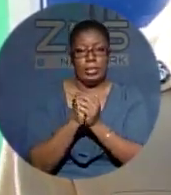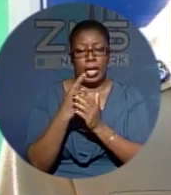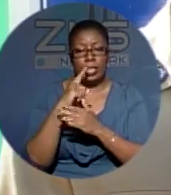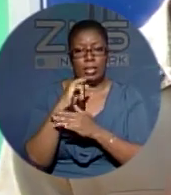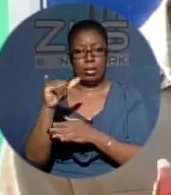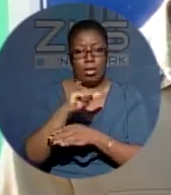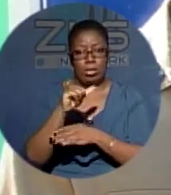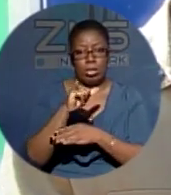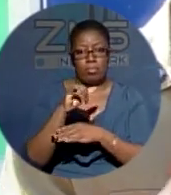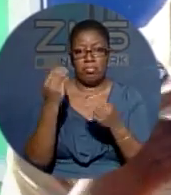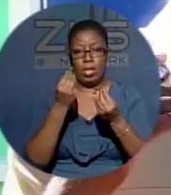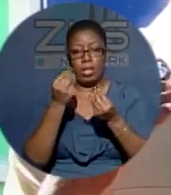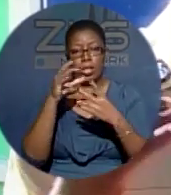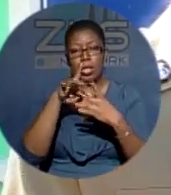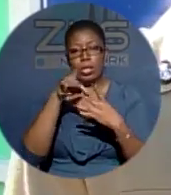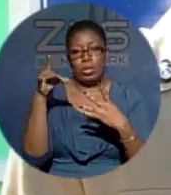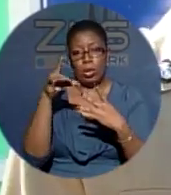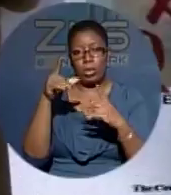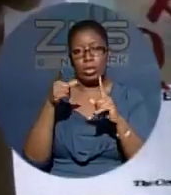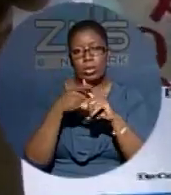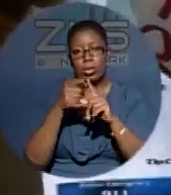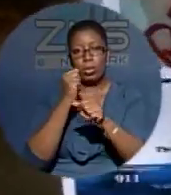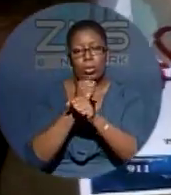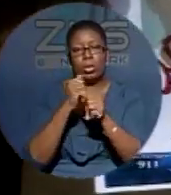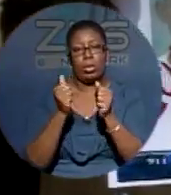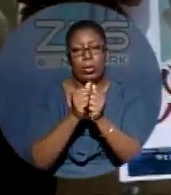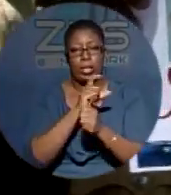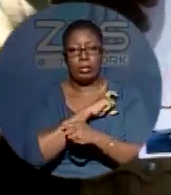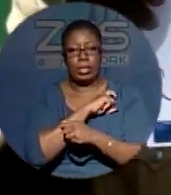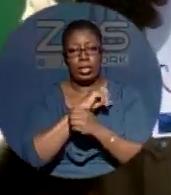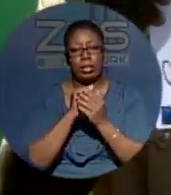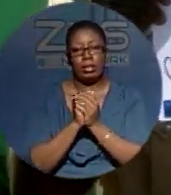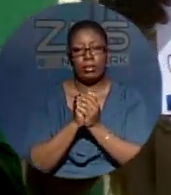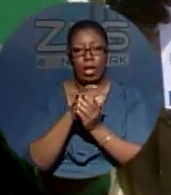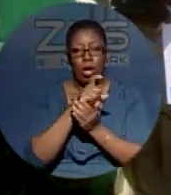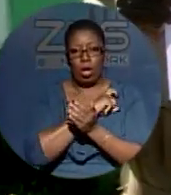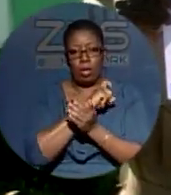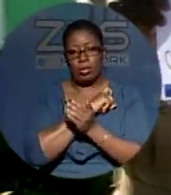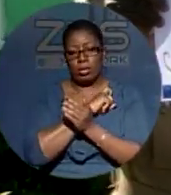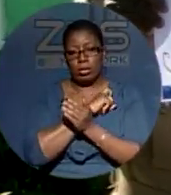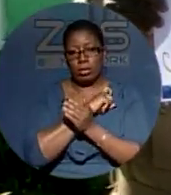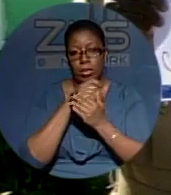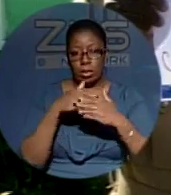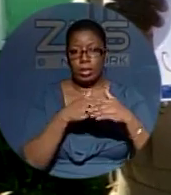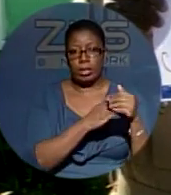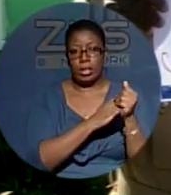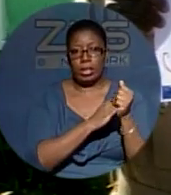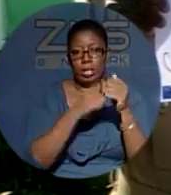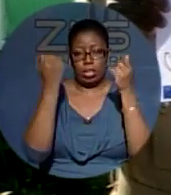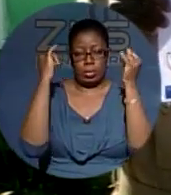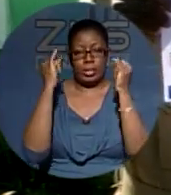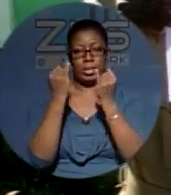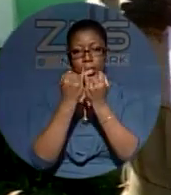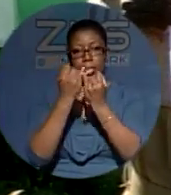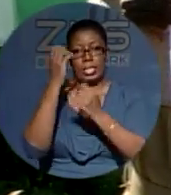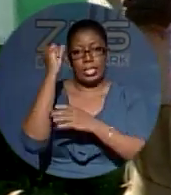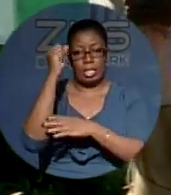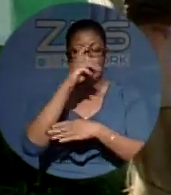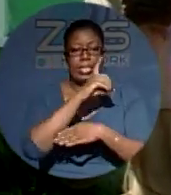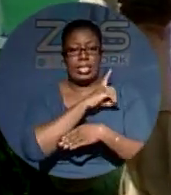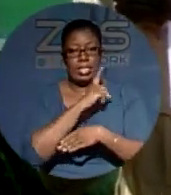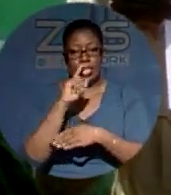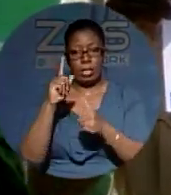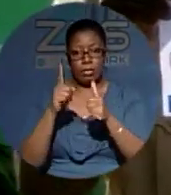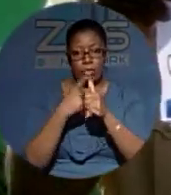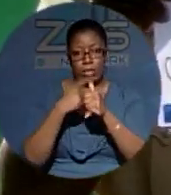too had no other choice but to cooperate with the police. Officer in charge of the Crime Prevention Unit, Superintendent Stephen Dean, says the